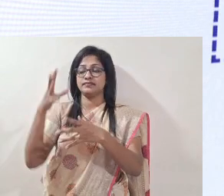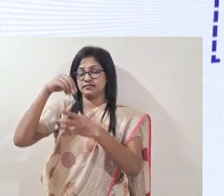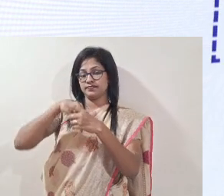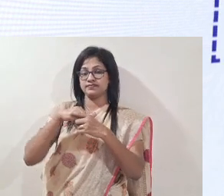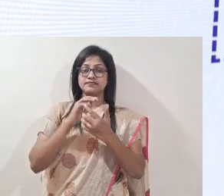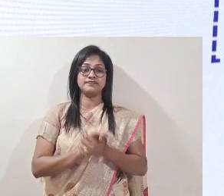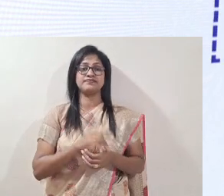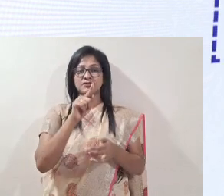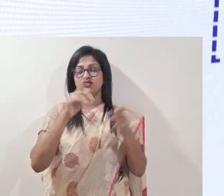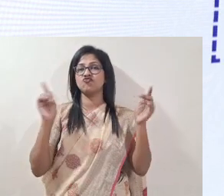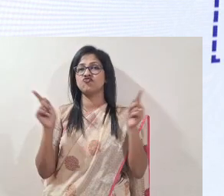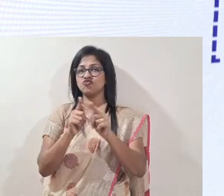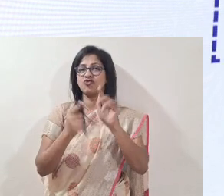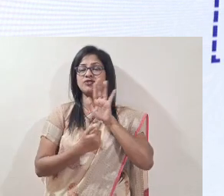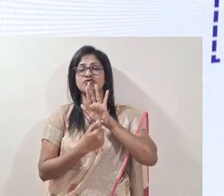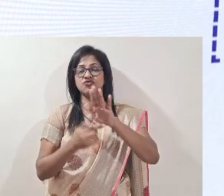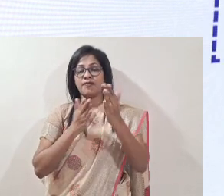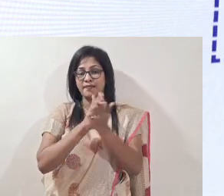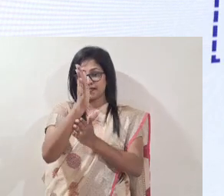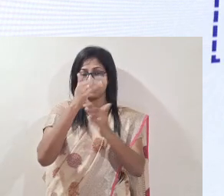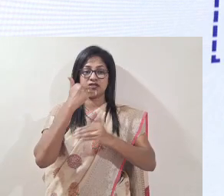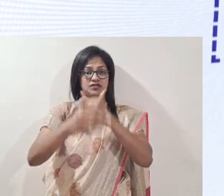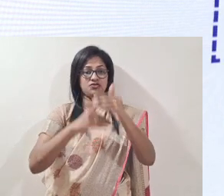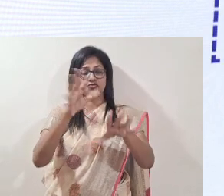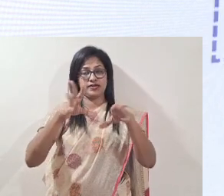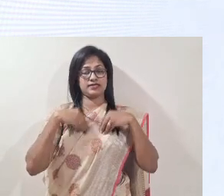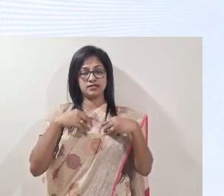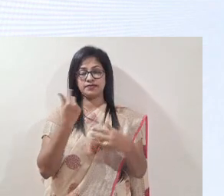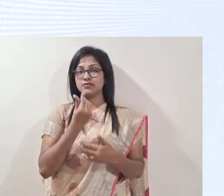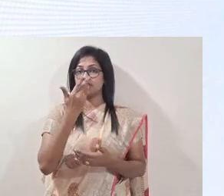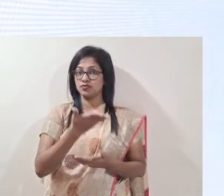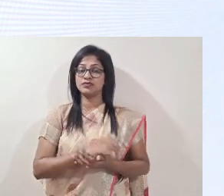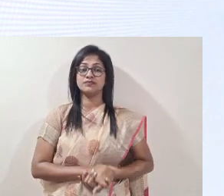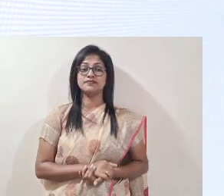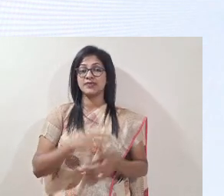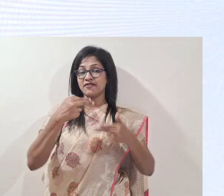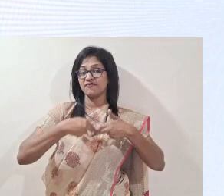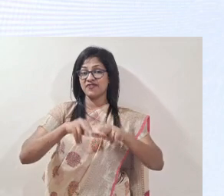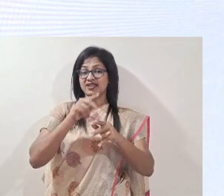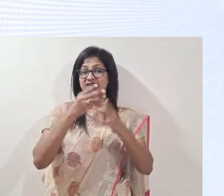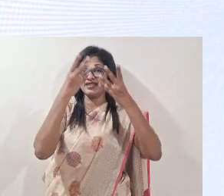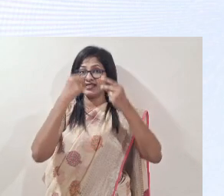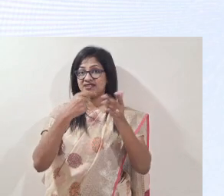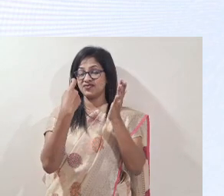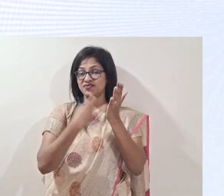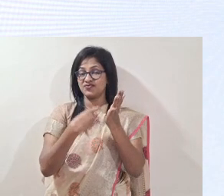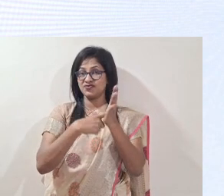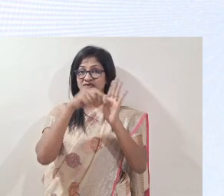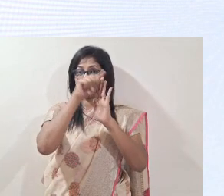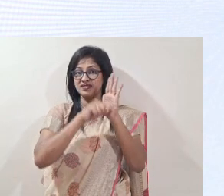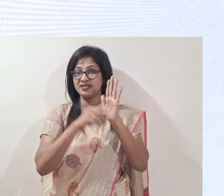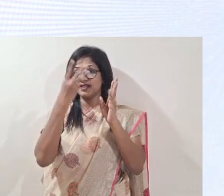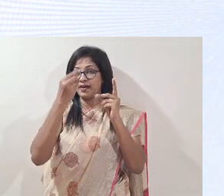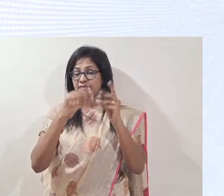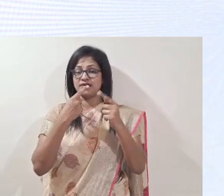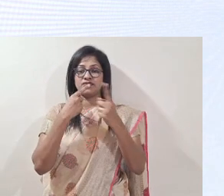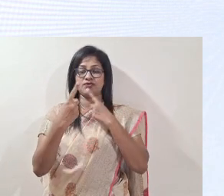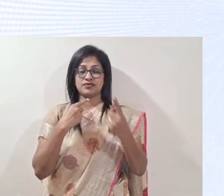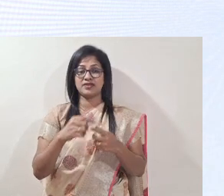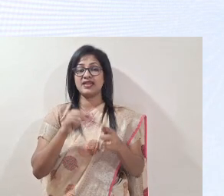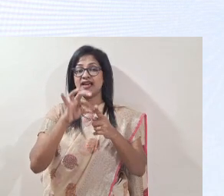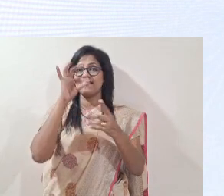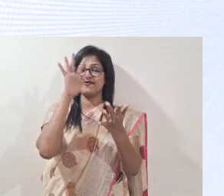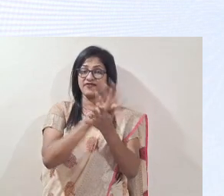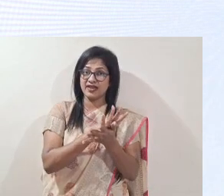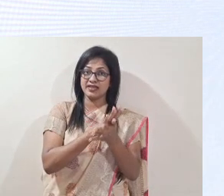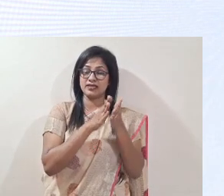further. So this is the brief of the methodology that we adopted. And finally, the parameters that I was talking about. So the